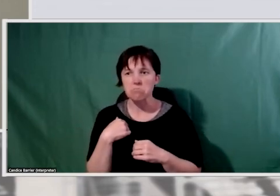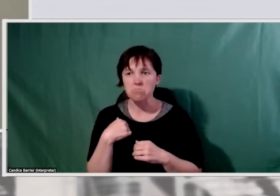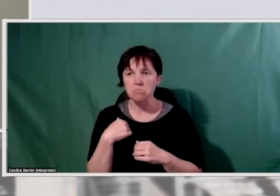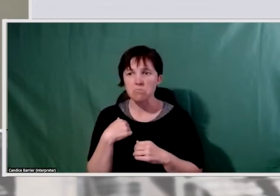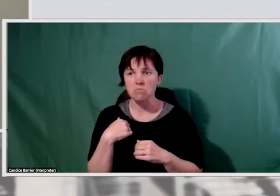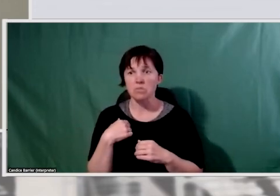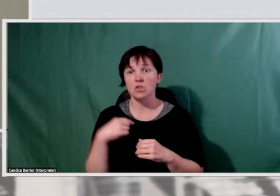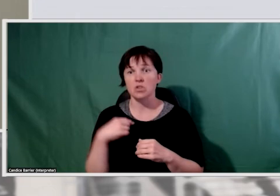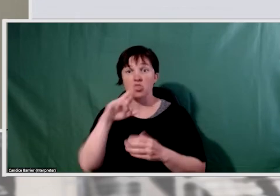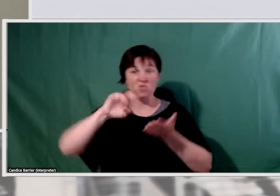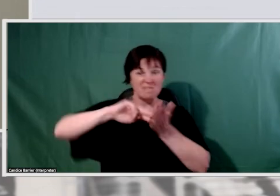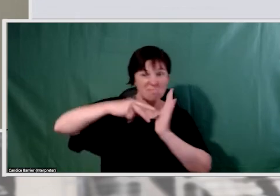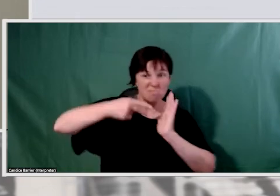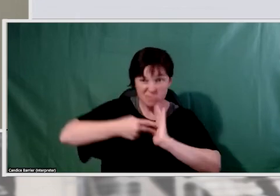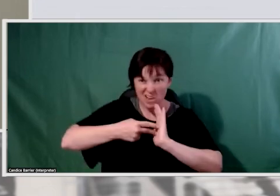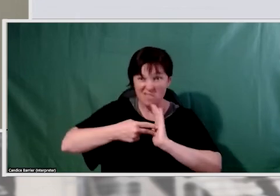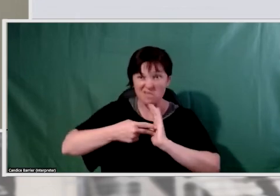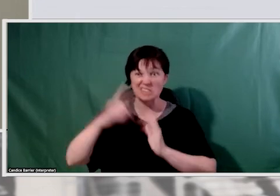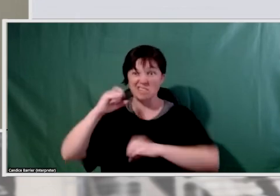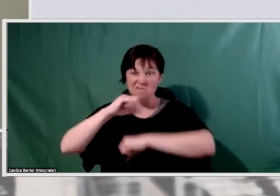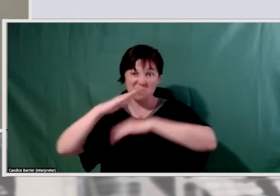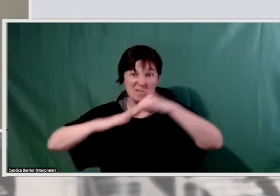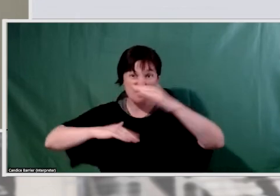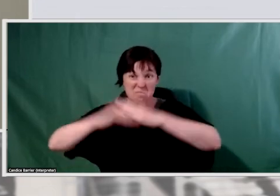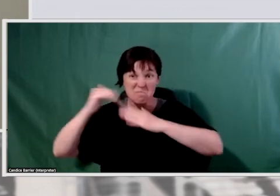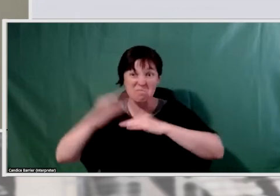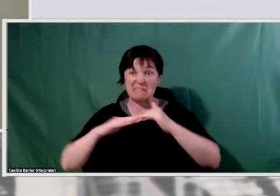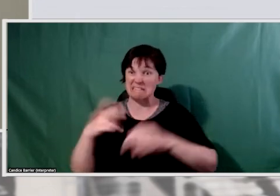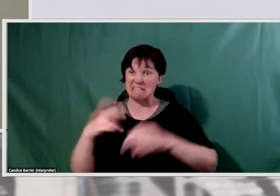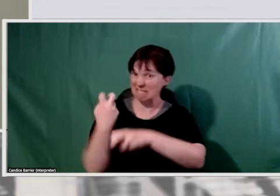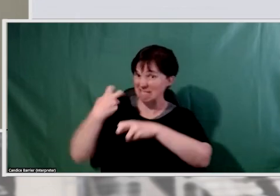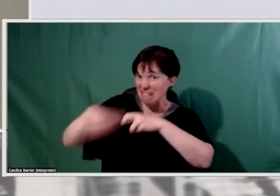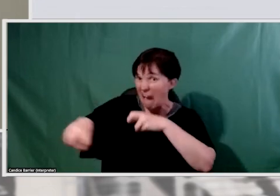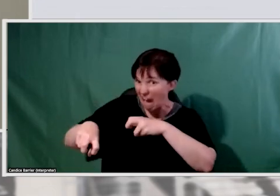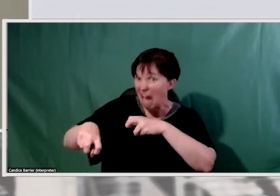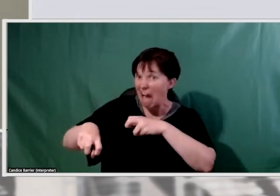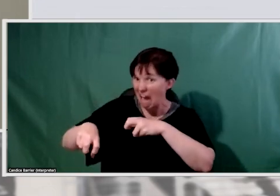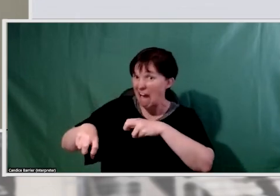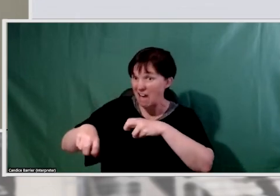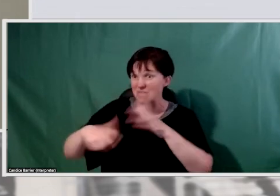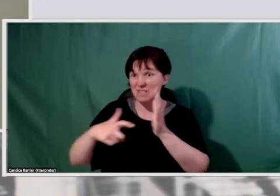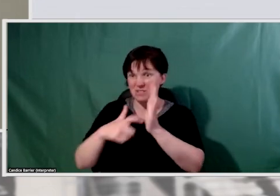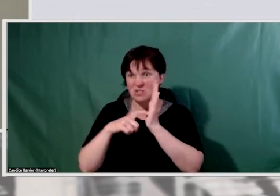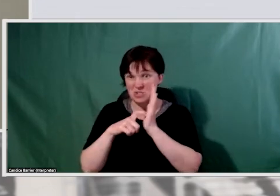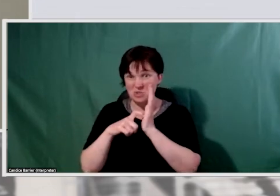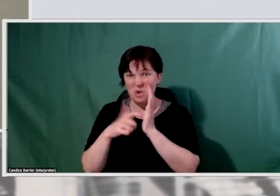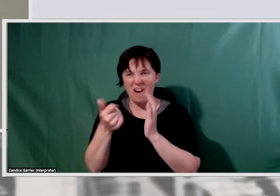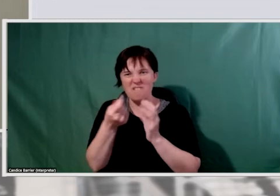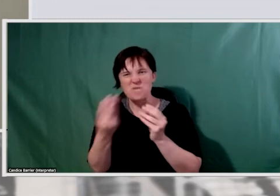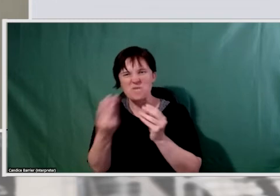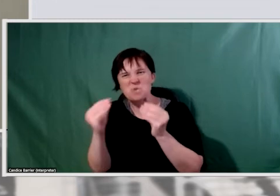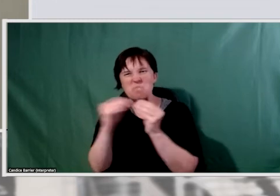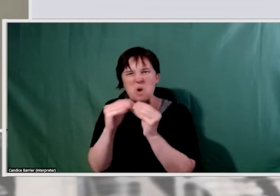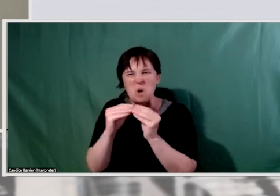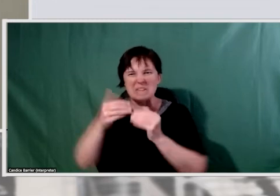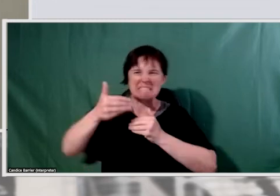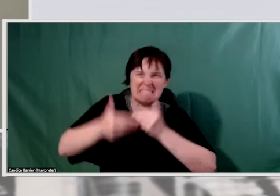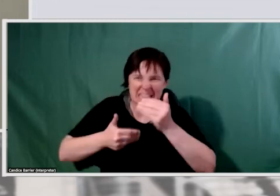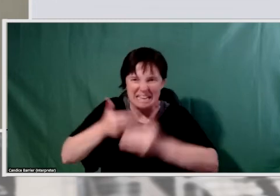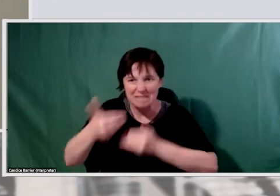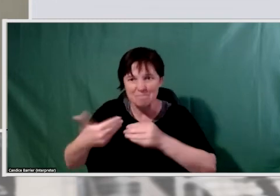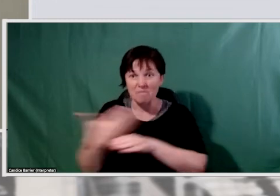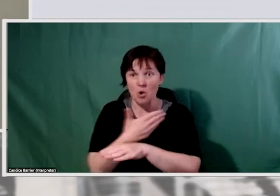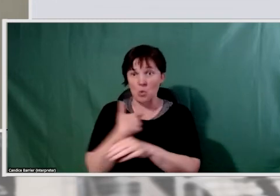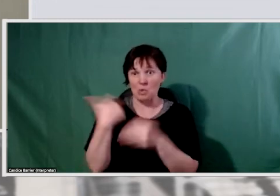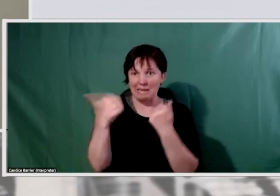repurposement of infrastructure can be tough. That's going to require us to take a couple extra steps, right, before we can totally